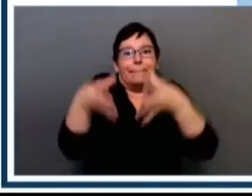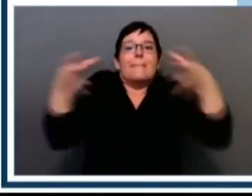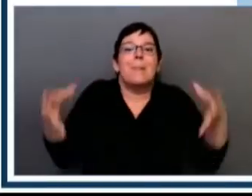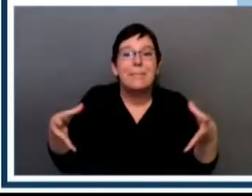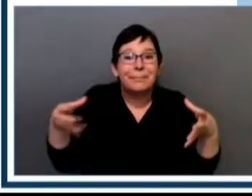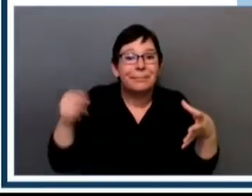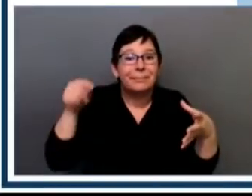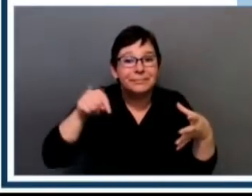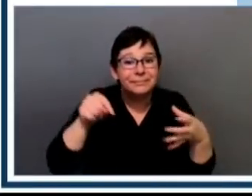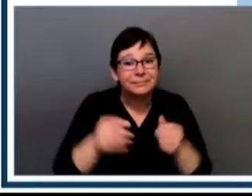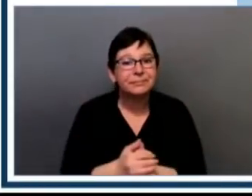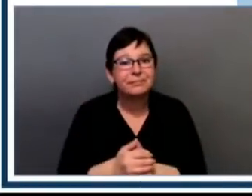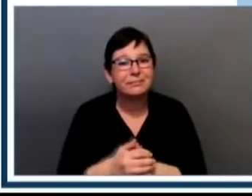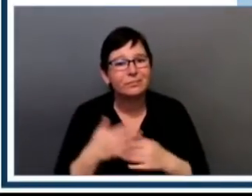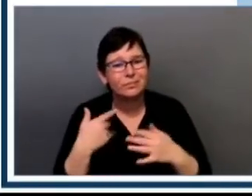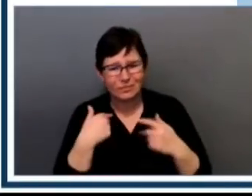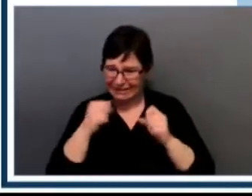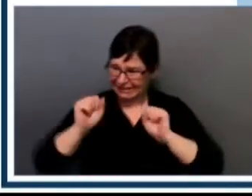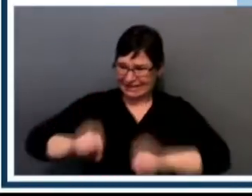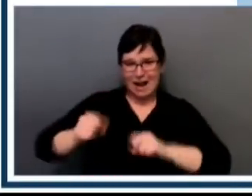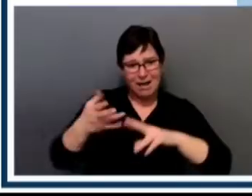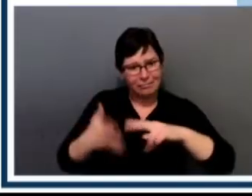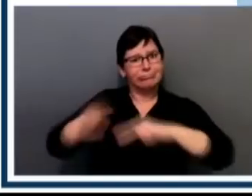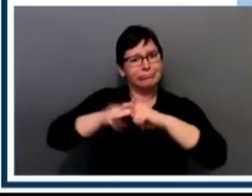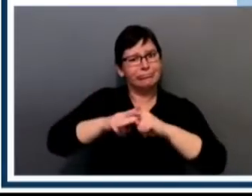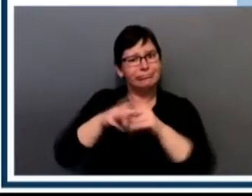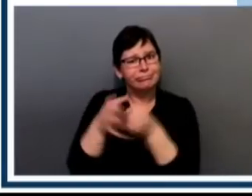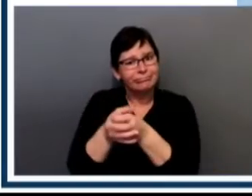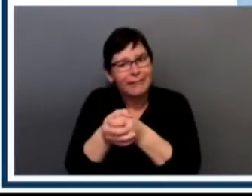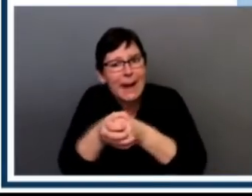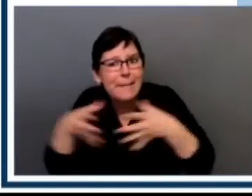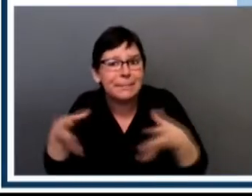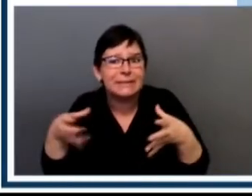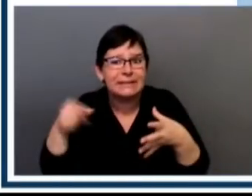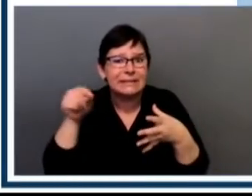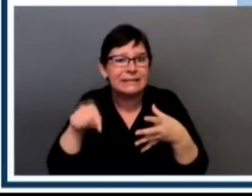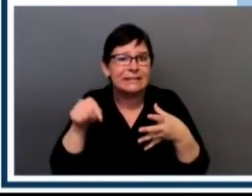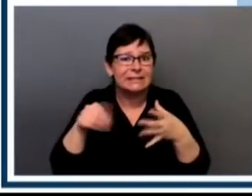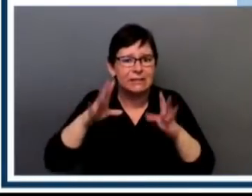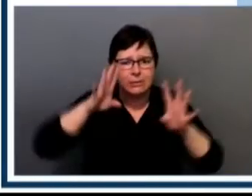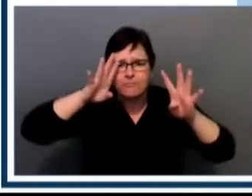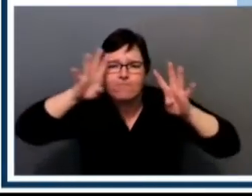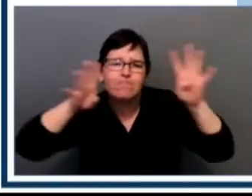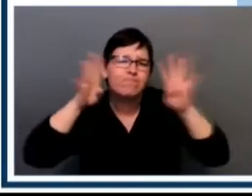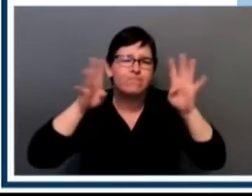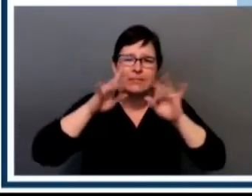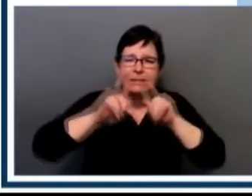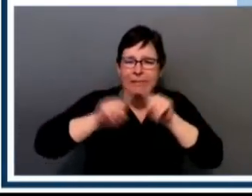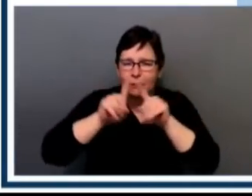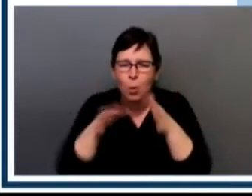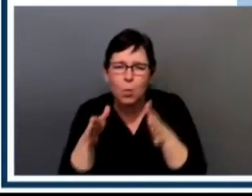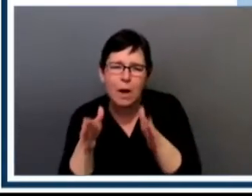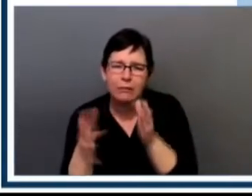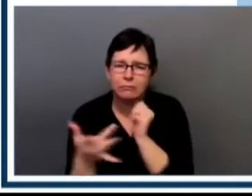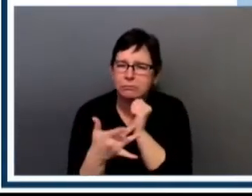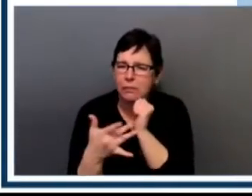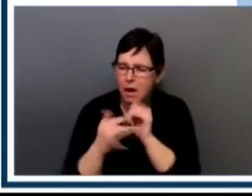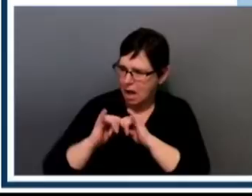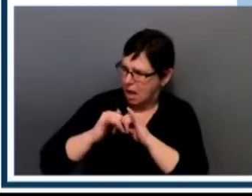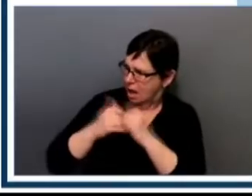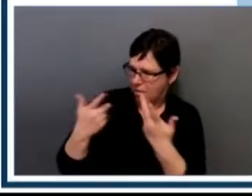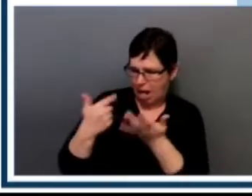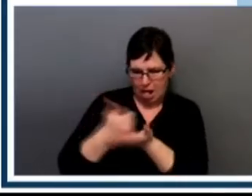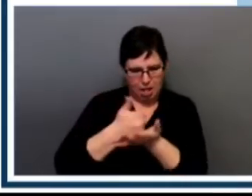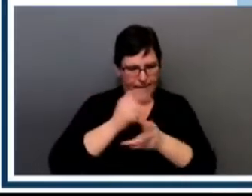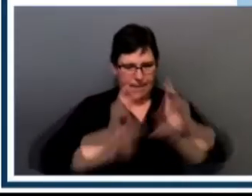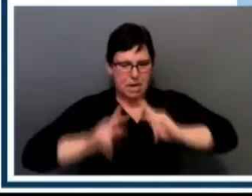the process. So all of these things, yes, we need to, there's a long way to go in healthcare.